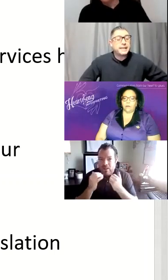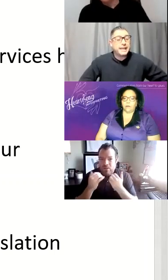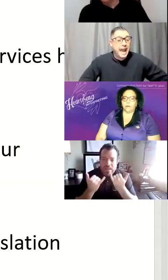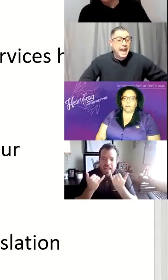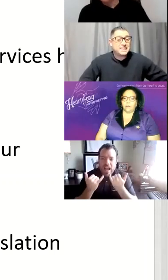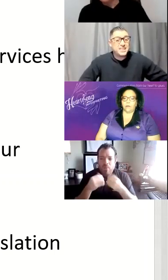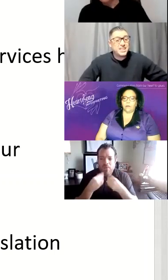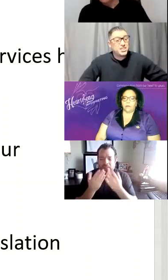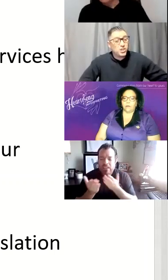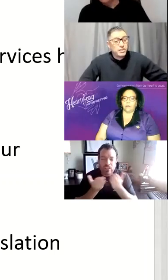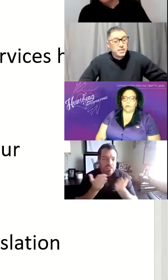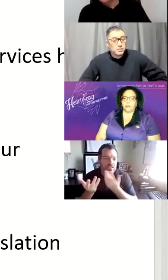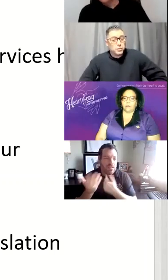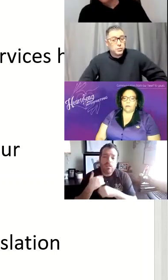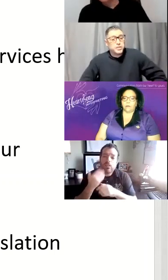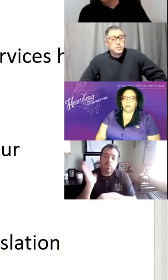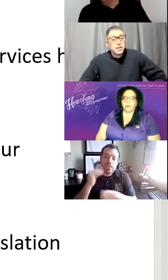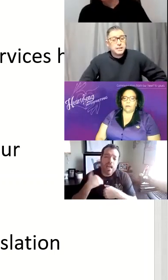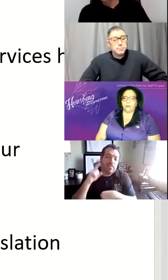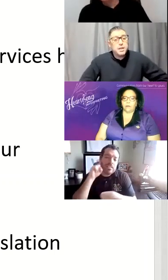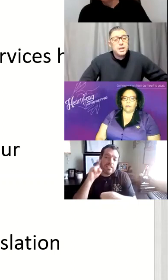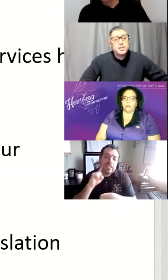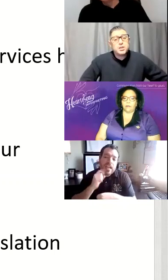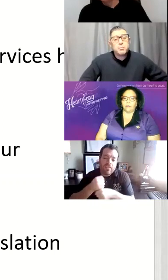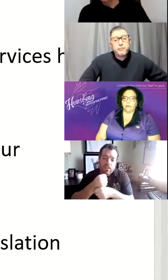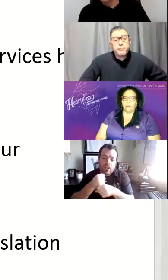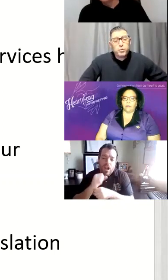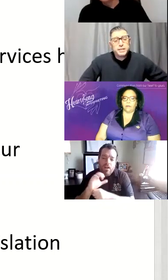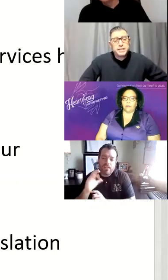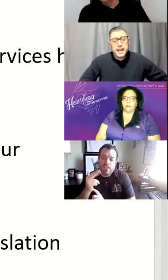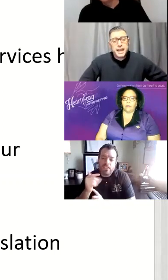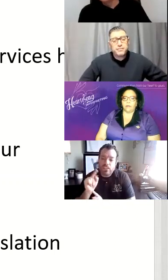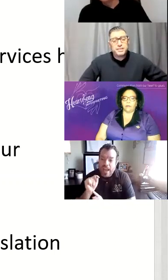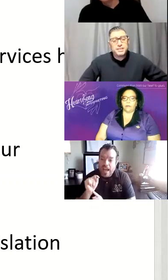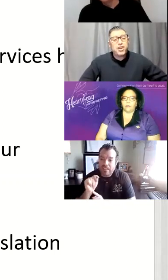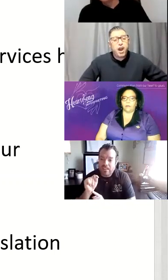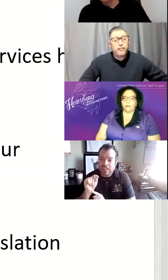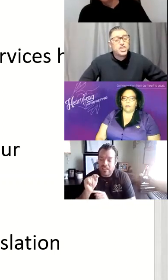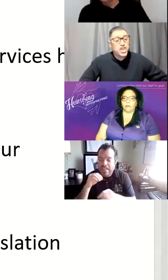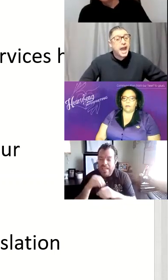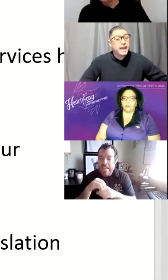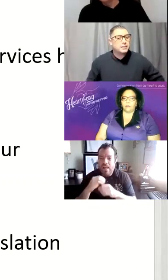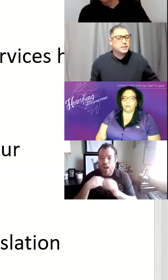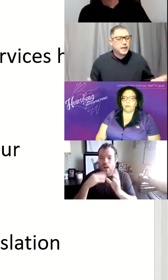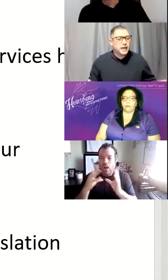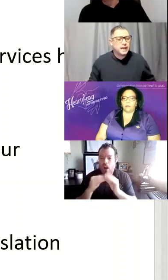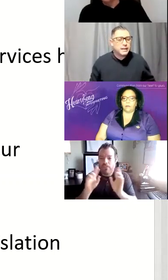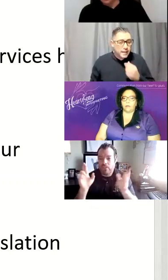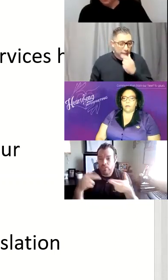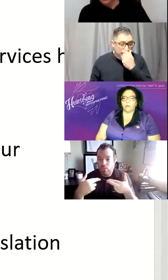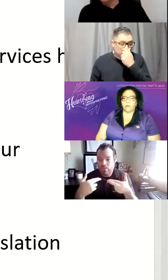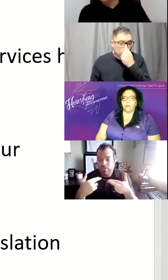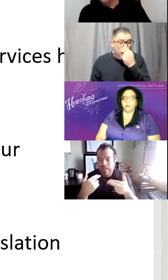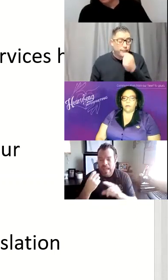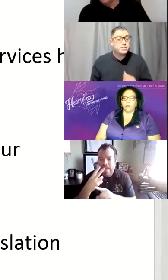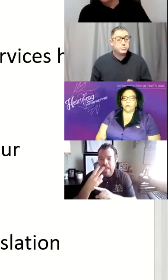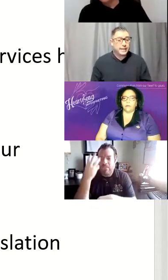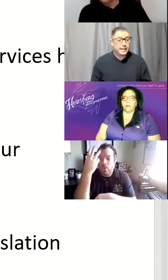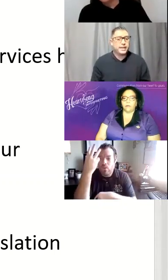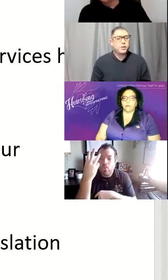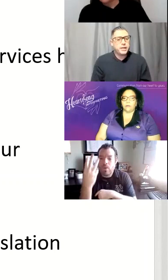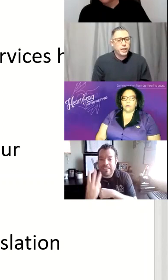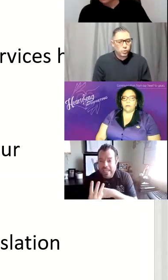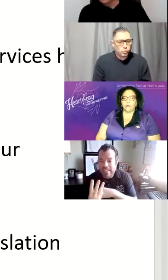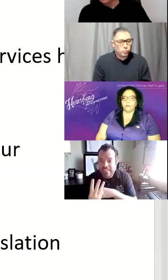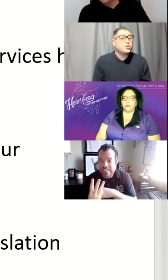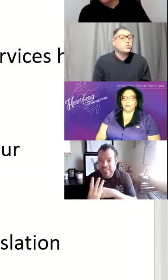be able to get access to these services once we start them. So before, we did have a deaf coffee chat in our office. We had that